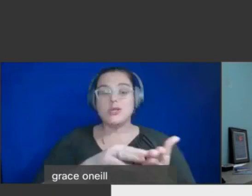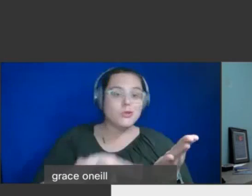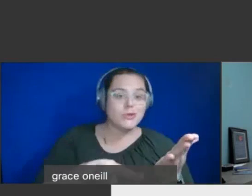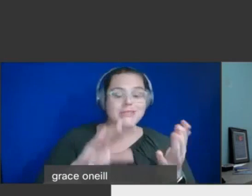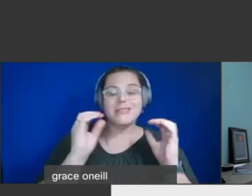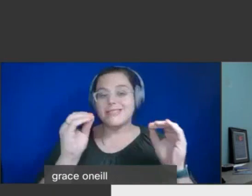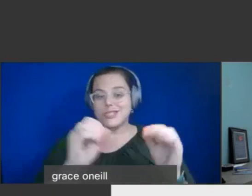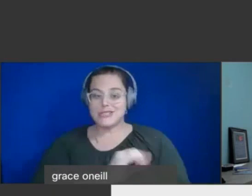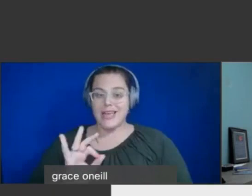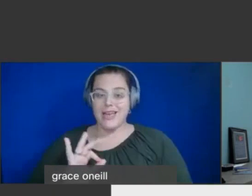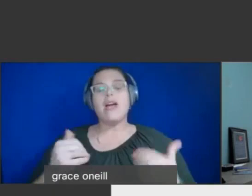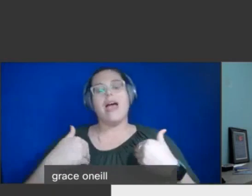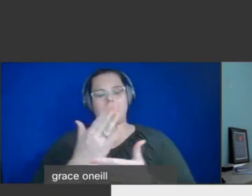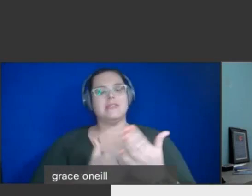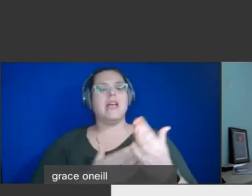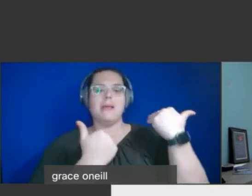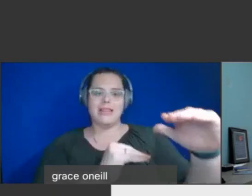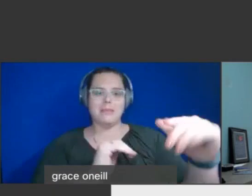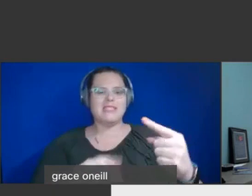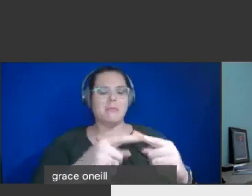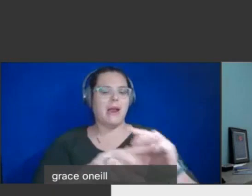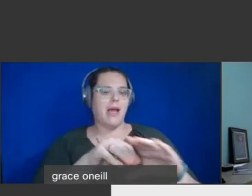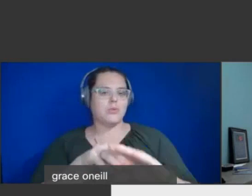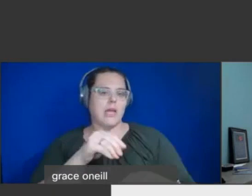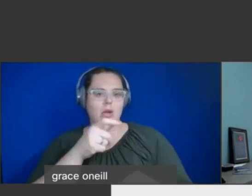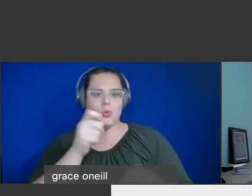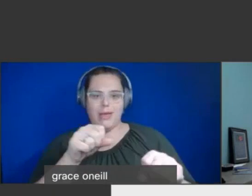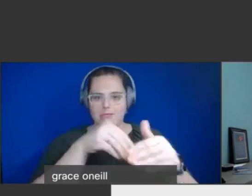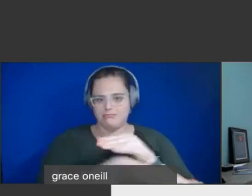staff that could come in. So this is a school by school decision.